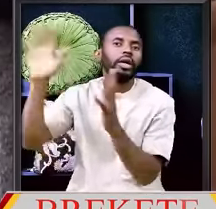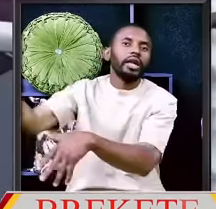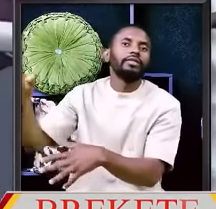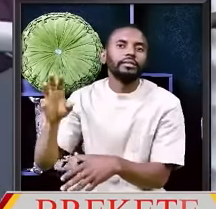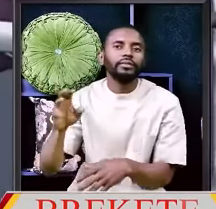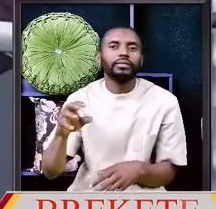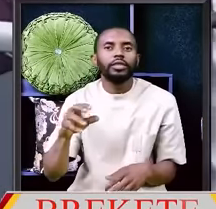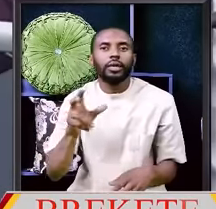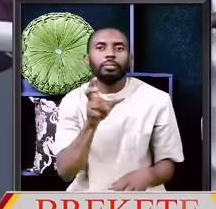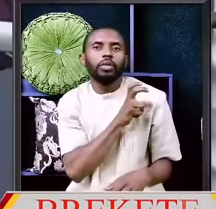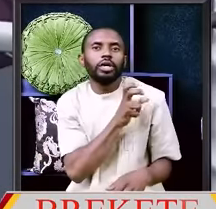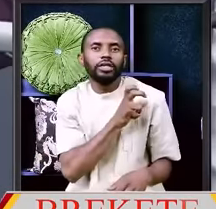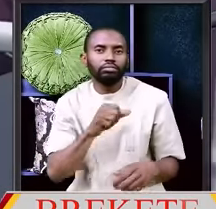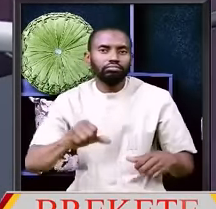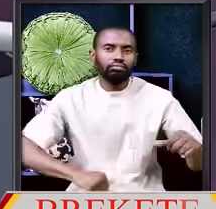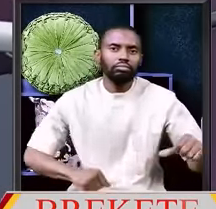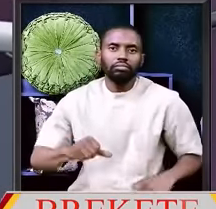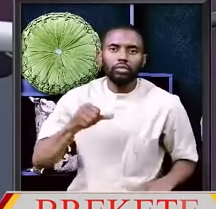about under the leadership of